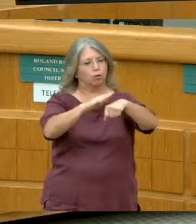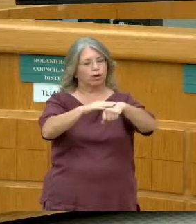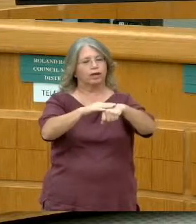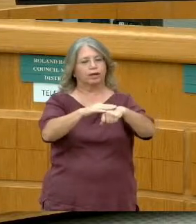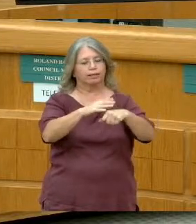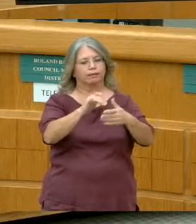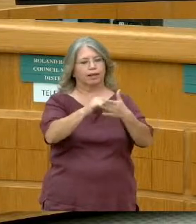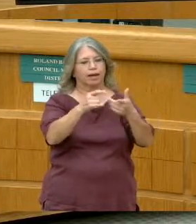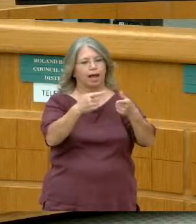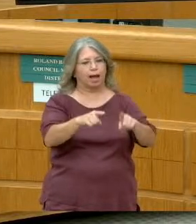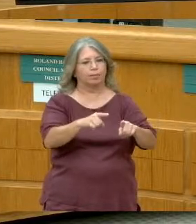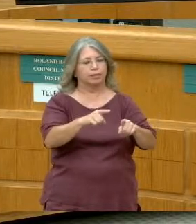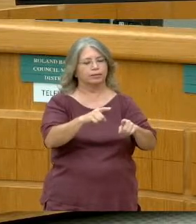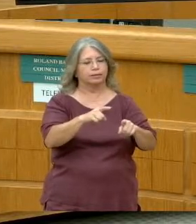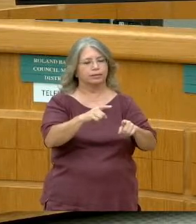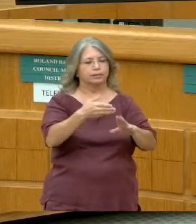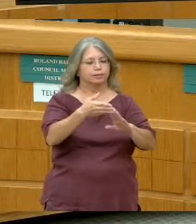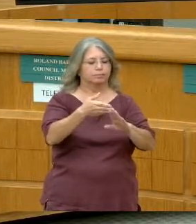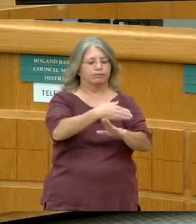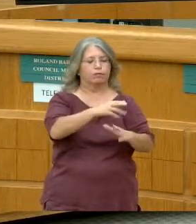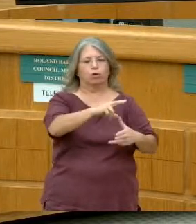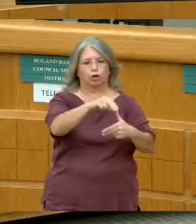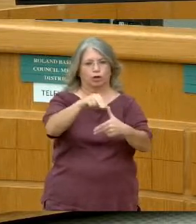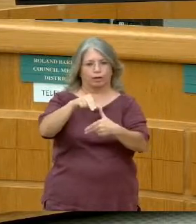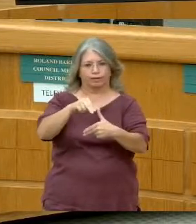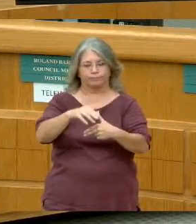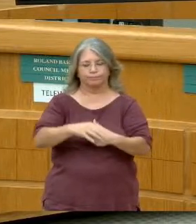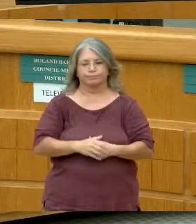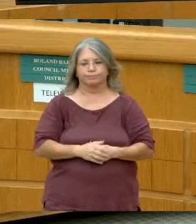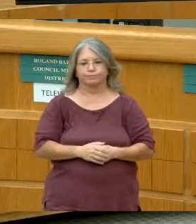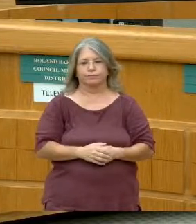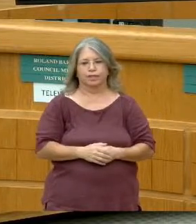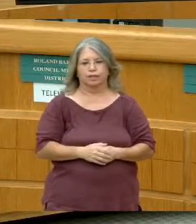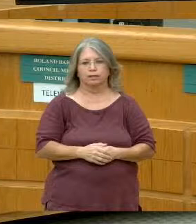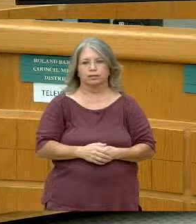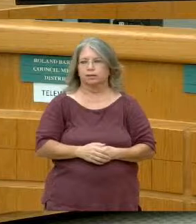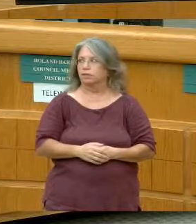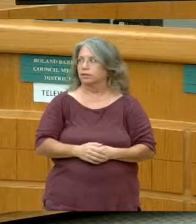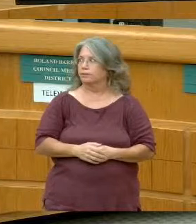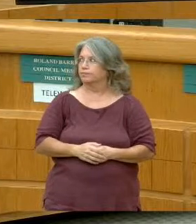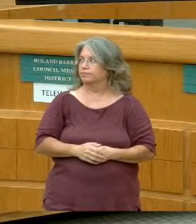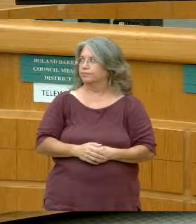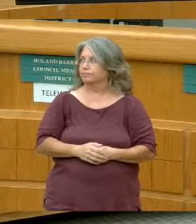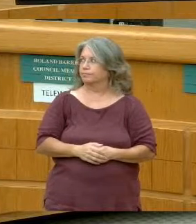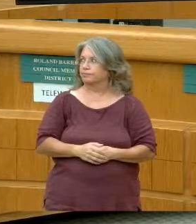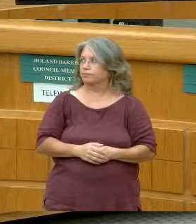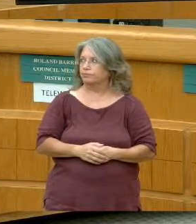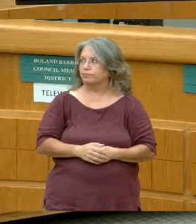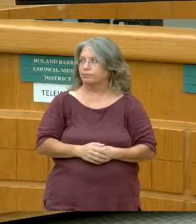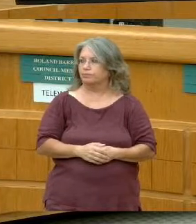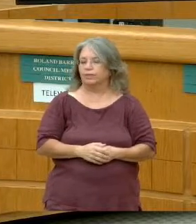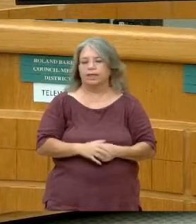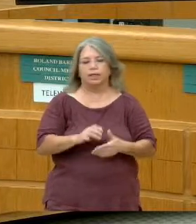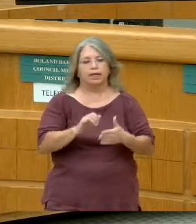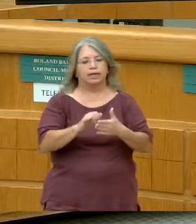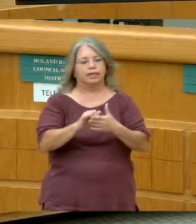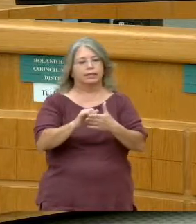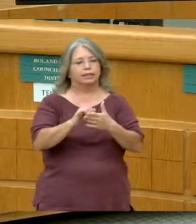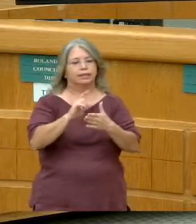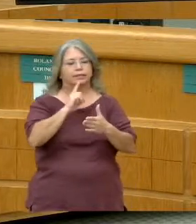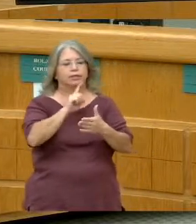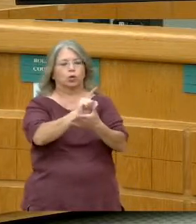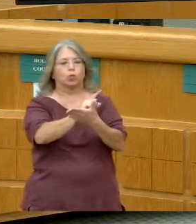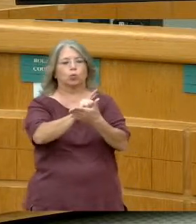the hurricane. All right, non-essential gatherings. These data points are week-long averages, and